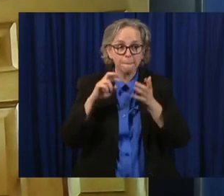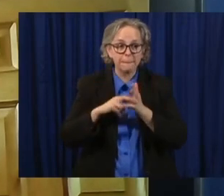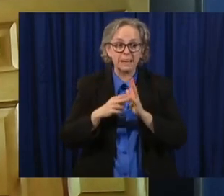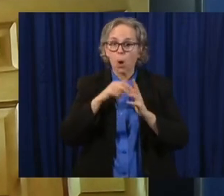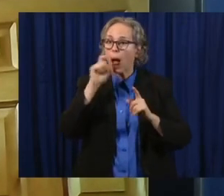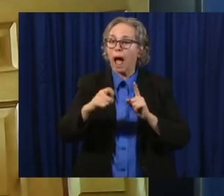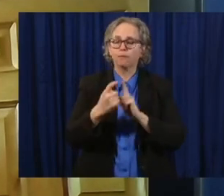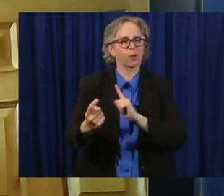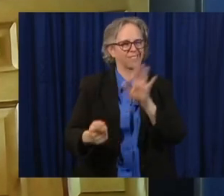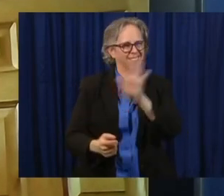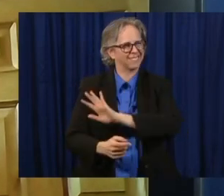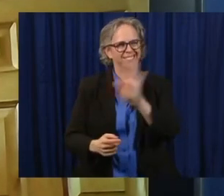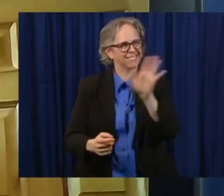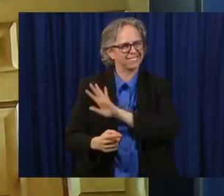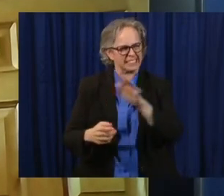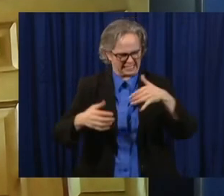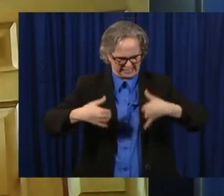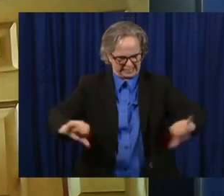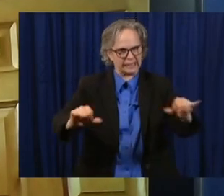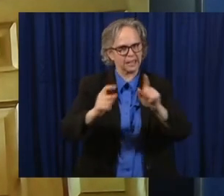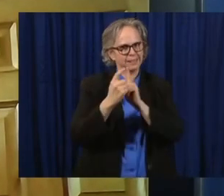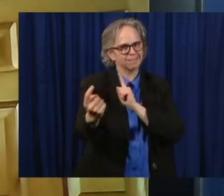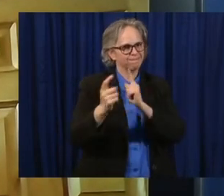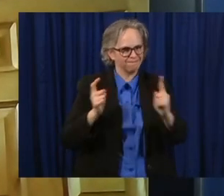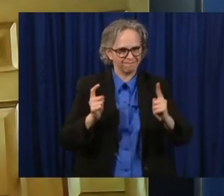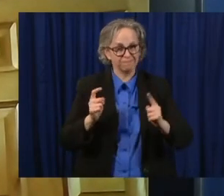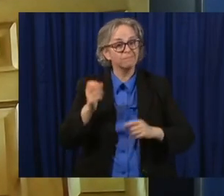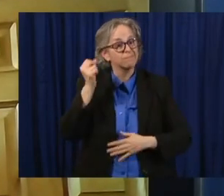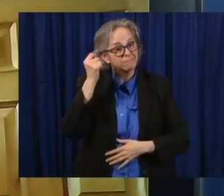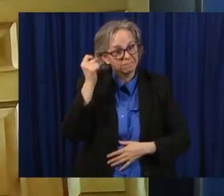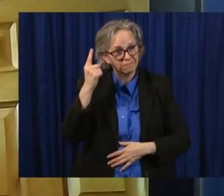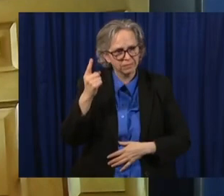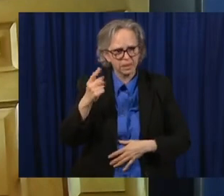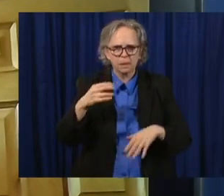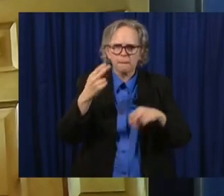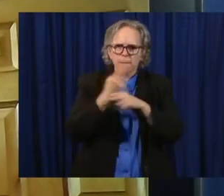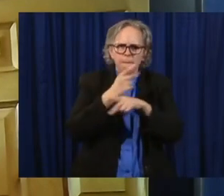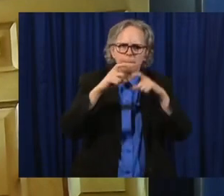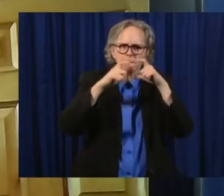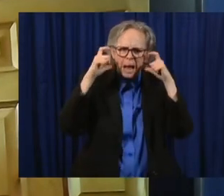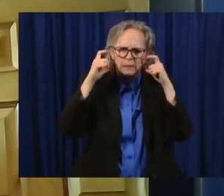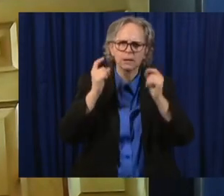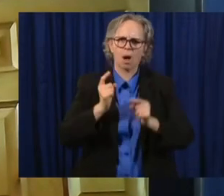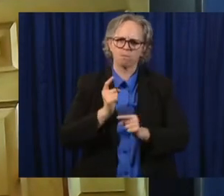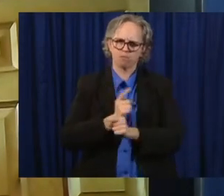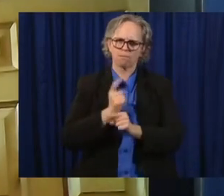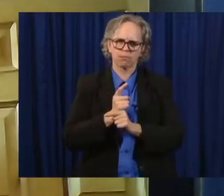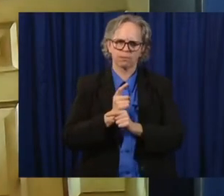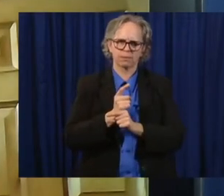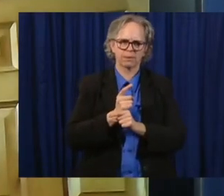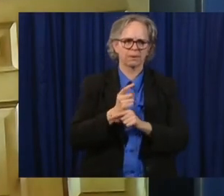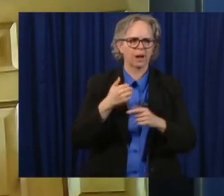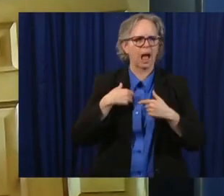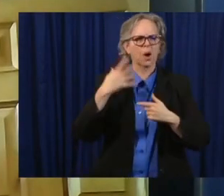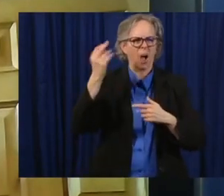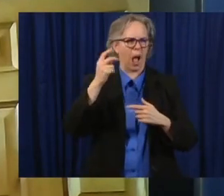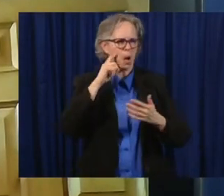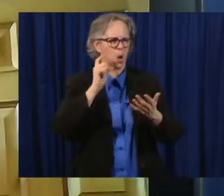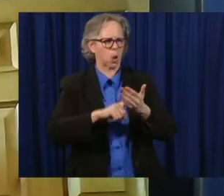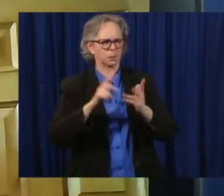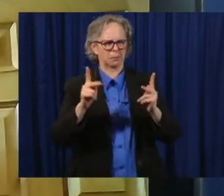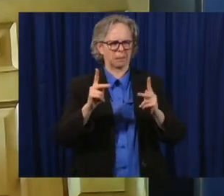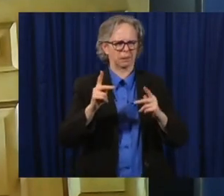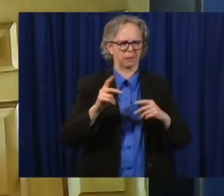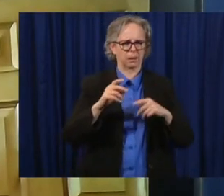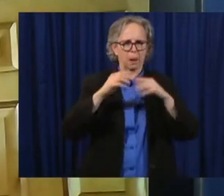mask, and when you wear the mask, please wear it properly. When I'm out in public, I see some people who are wearing a mask, but they wear it like under